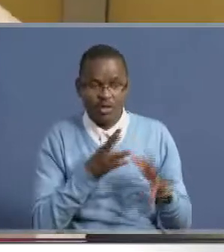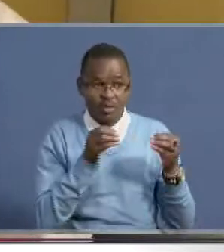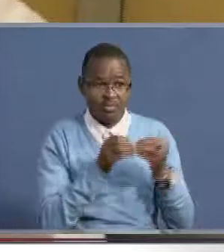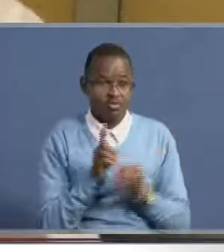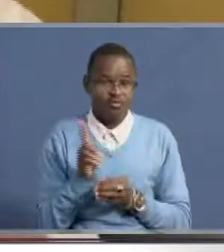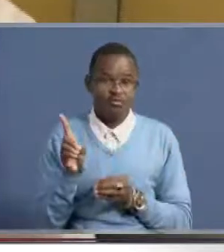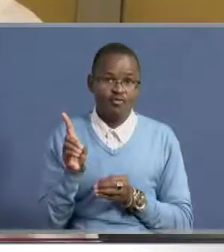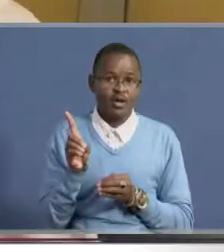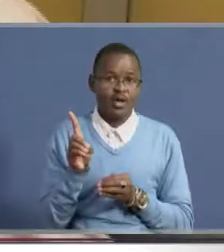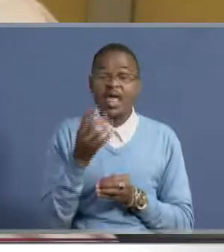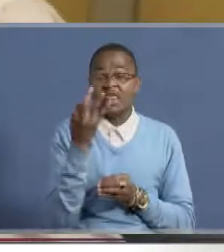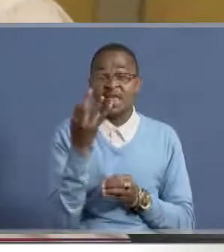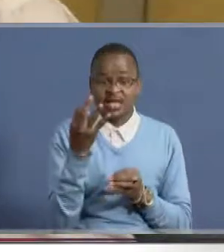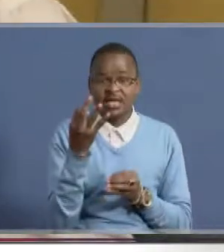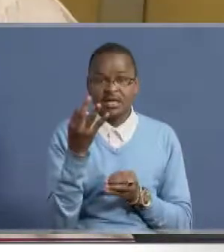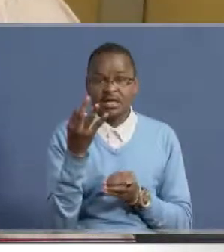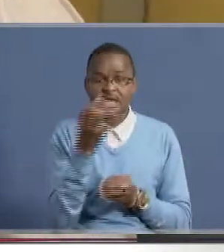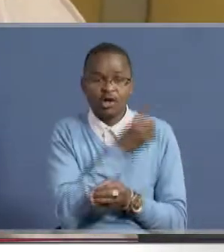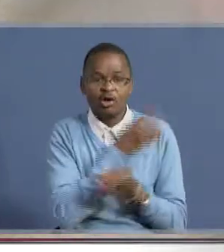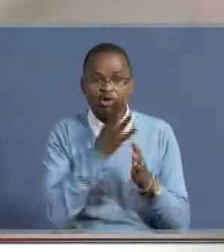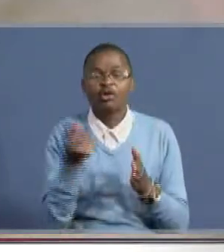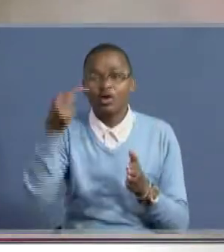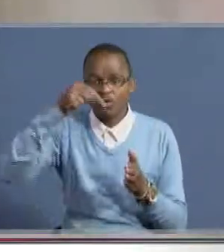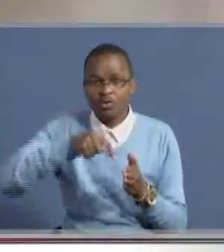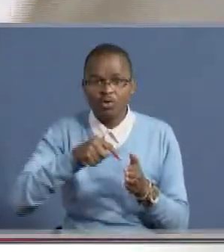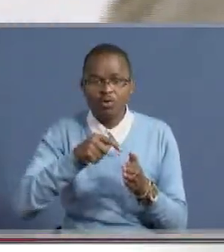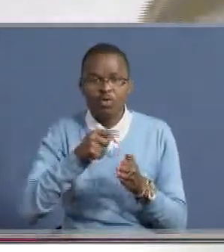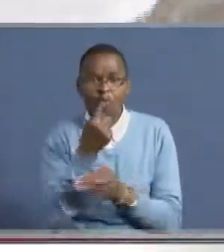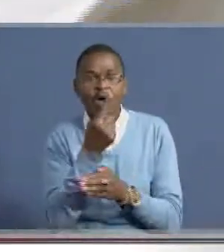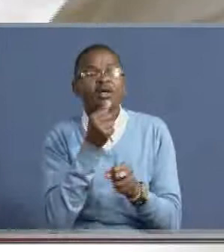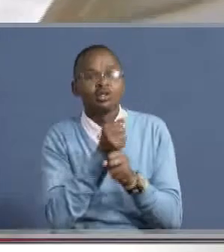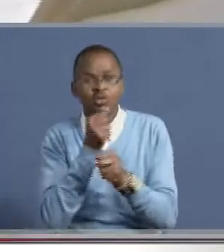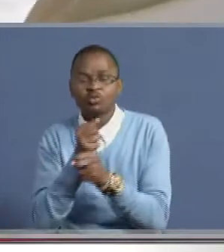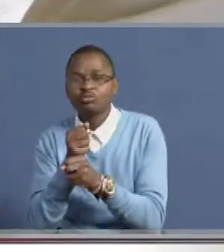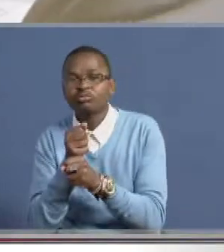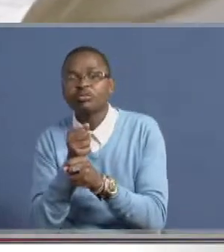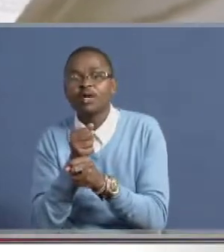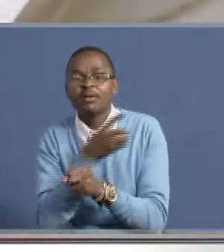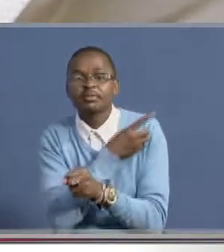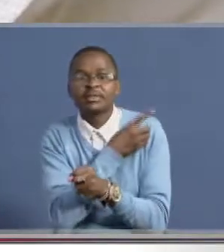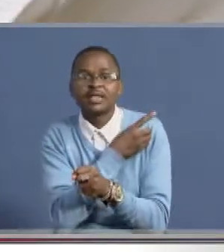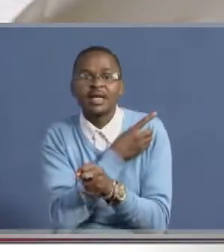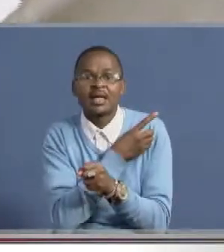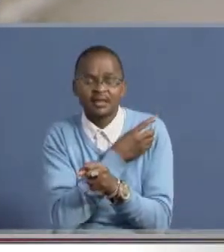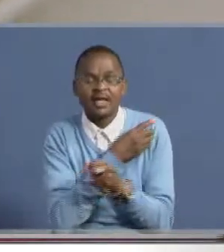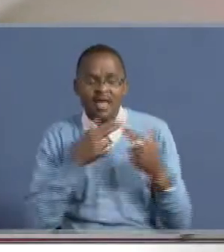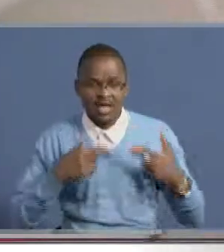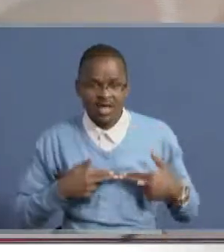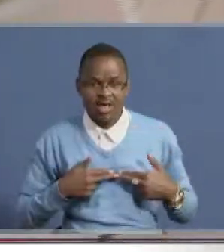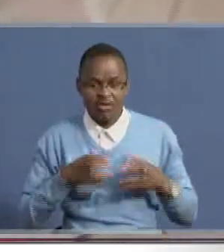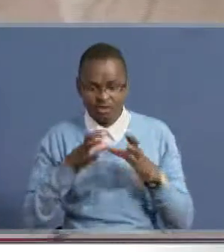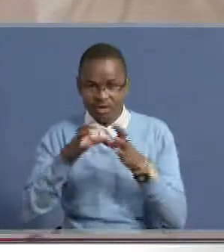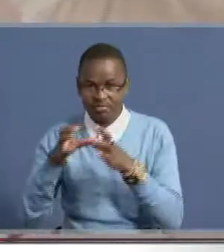Dr. Hernandez, one of the three doctors who was deployed here, doing her once per week rotation of the dispensaries and health centers in